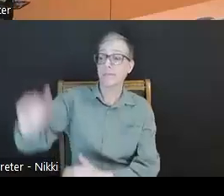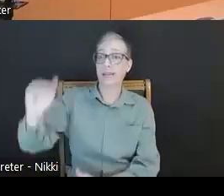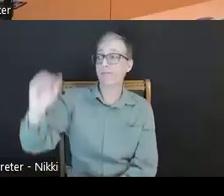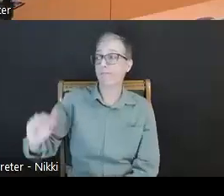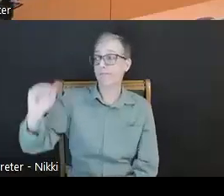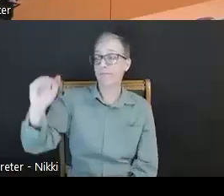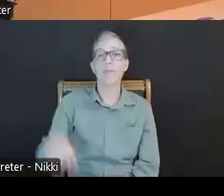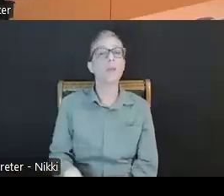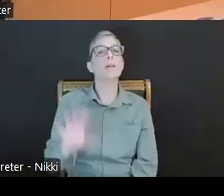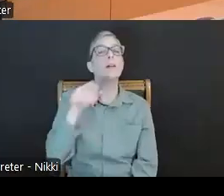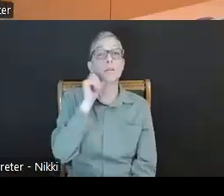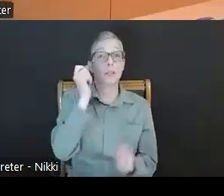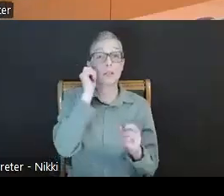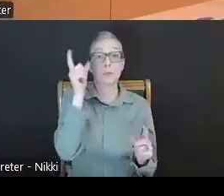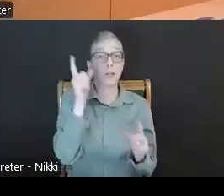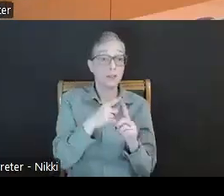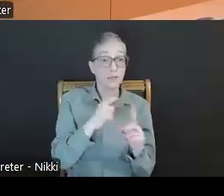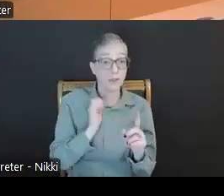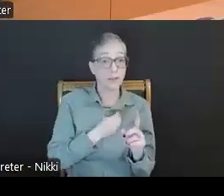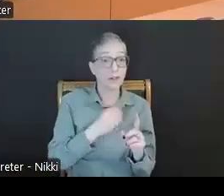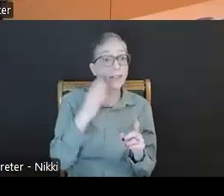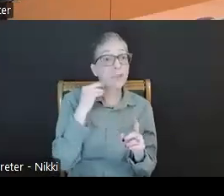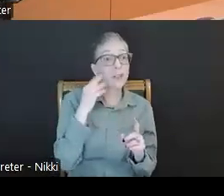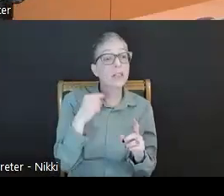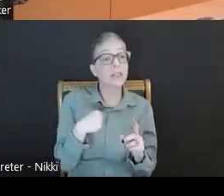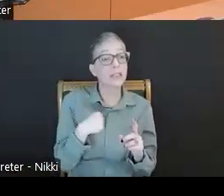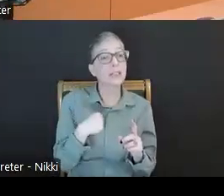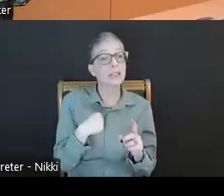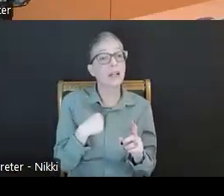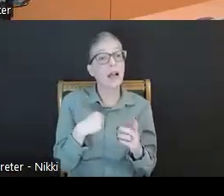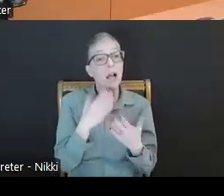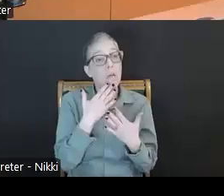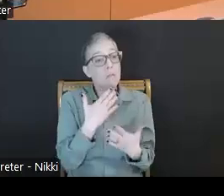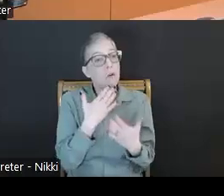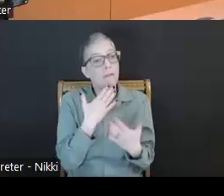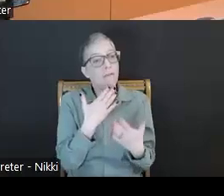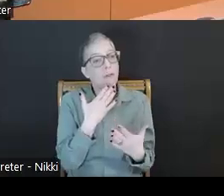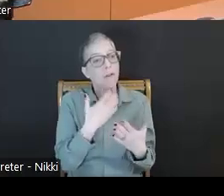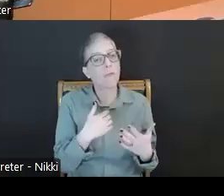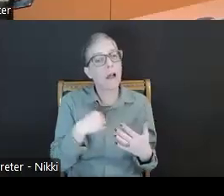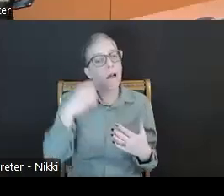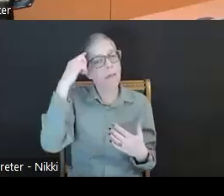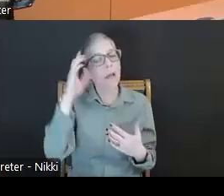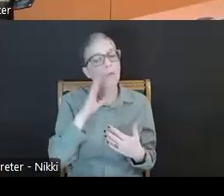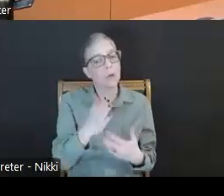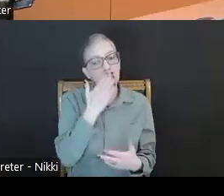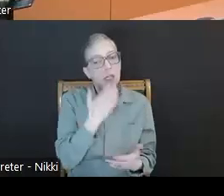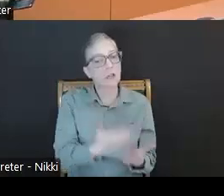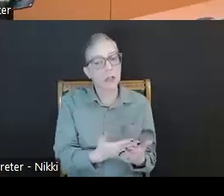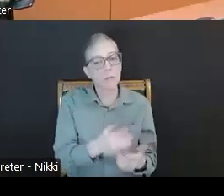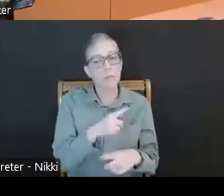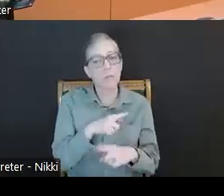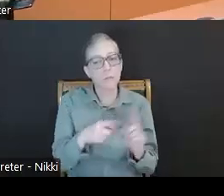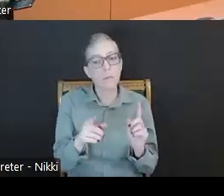I am very grateful. I did have an expectation that it would be pretty close to this, but I am impressed with, as Dr. Silverstein mentioned, the precision,